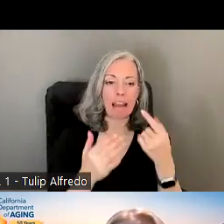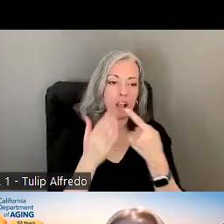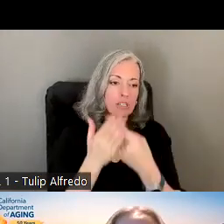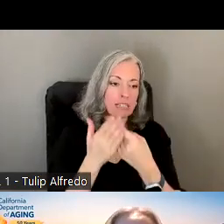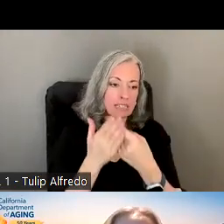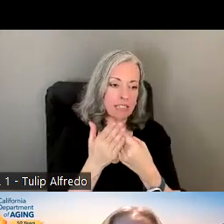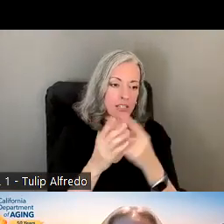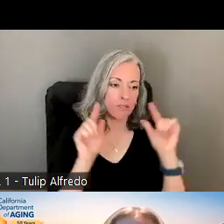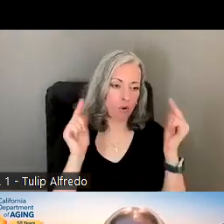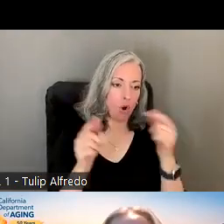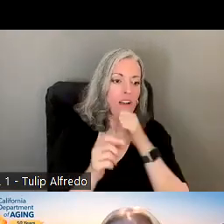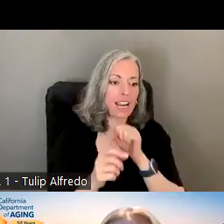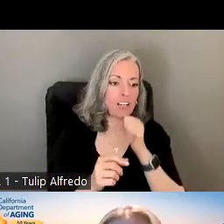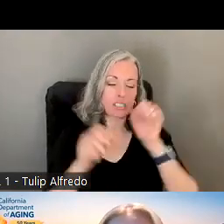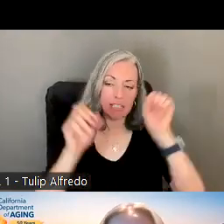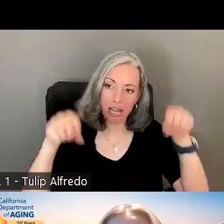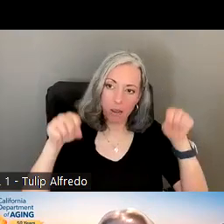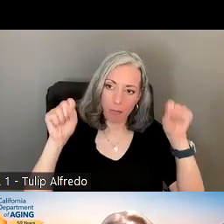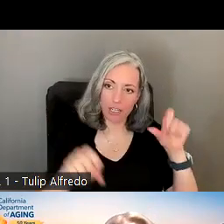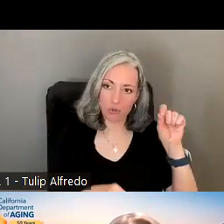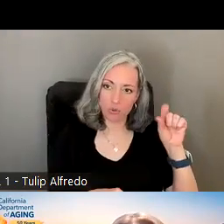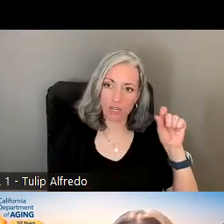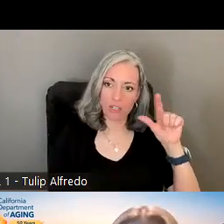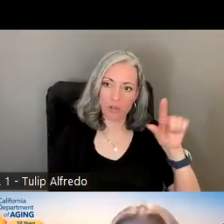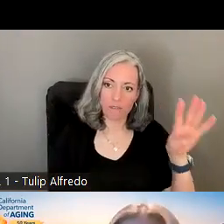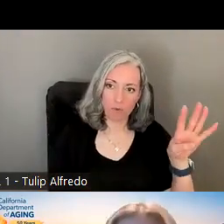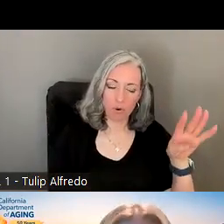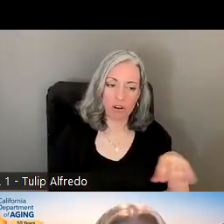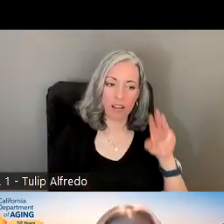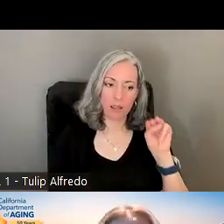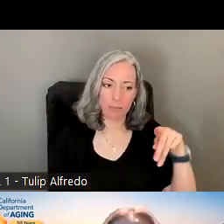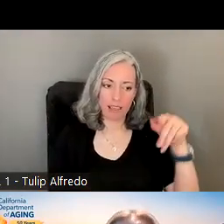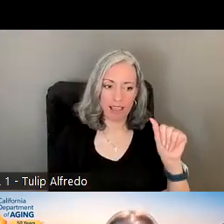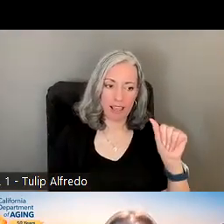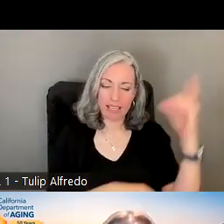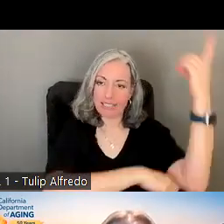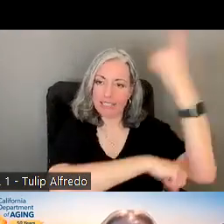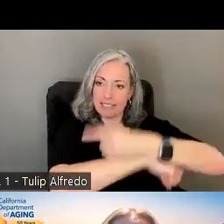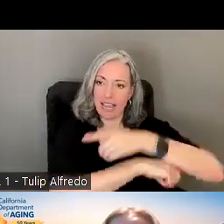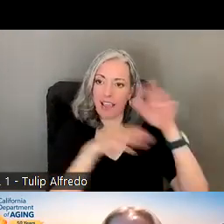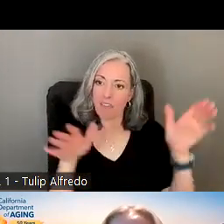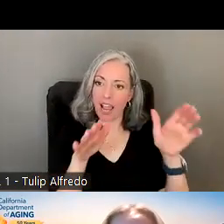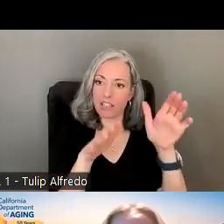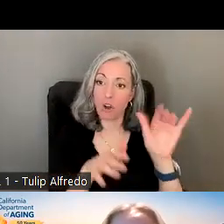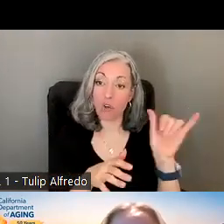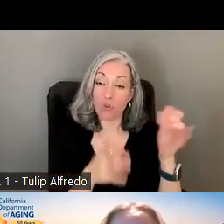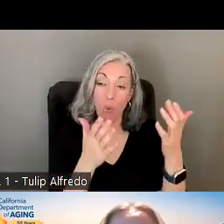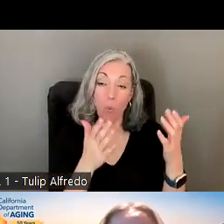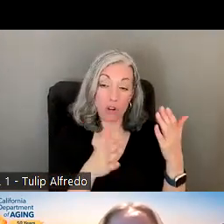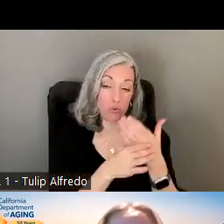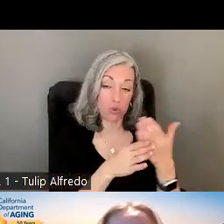and Abilities 2024 MPA Day of Action. I also want to just kind of share